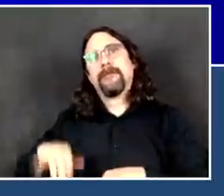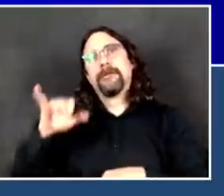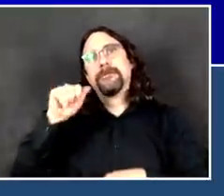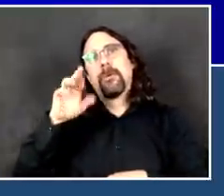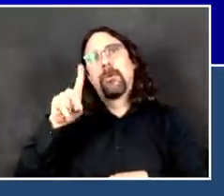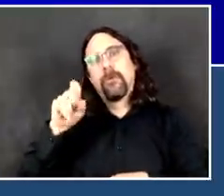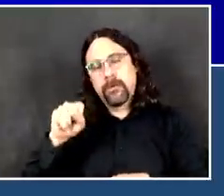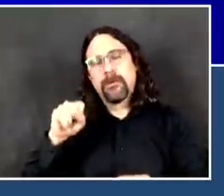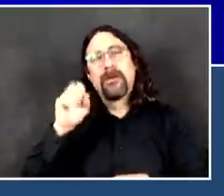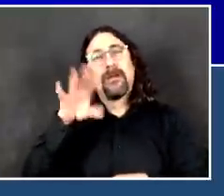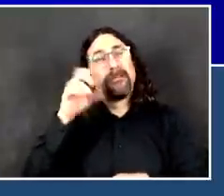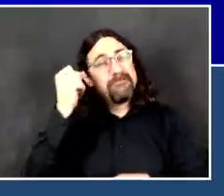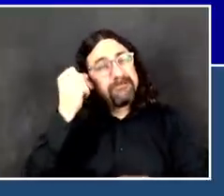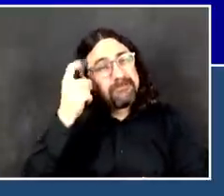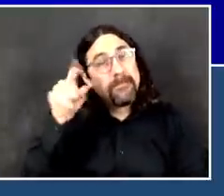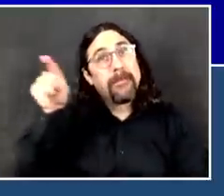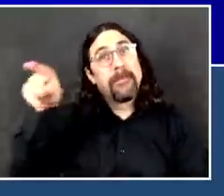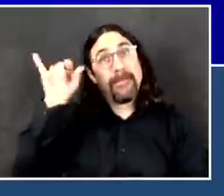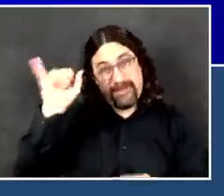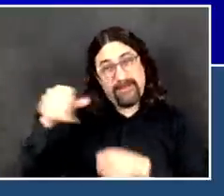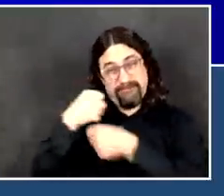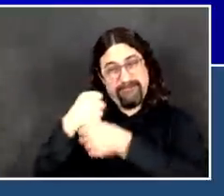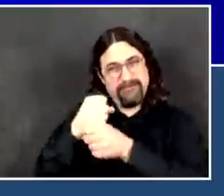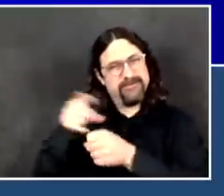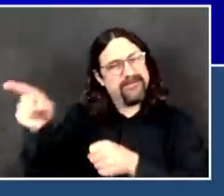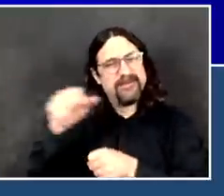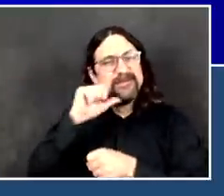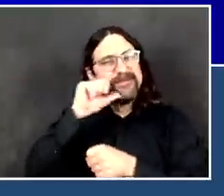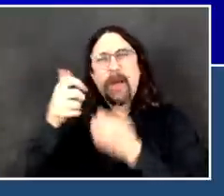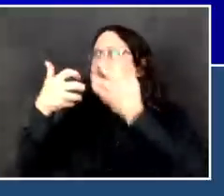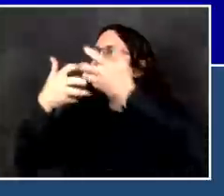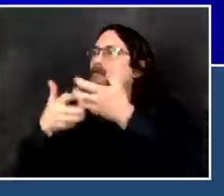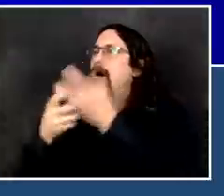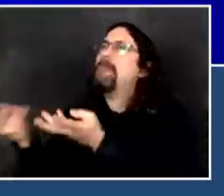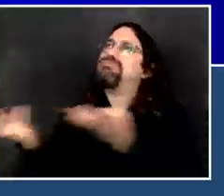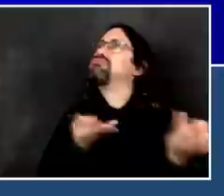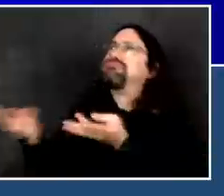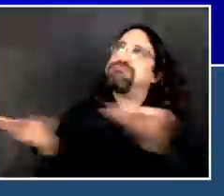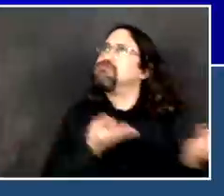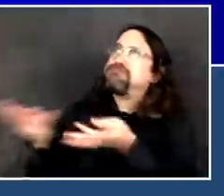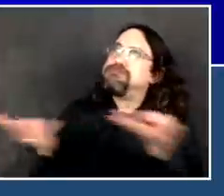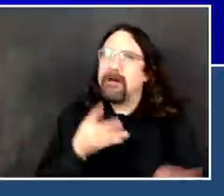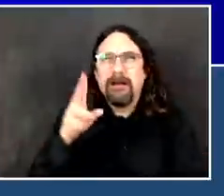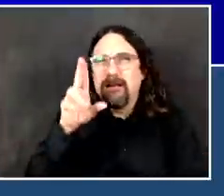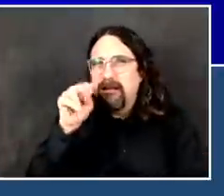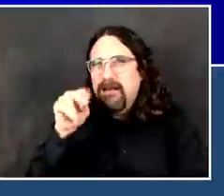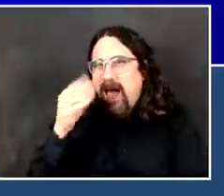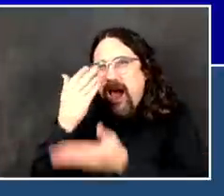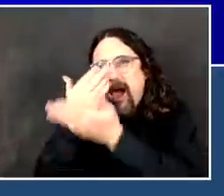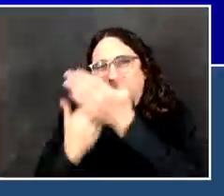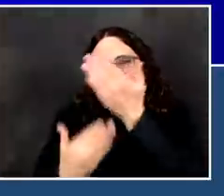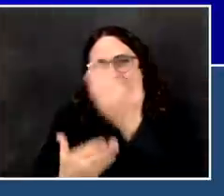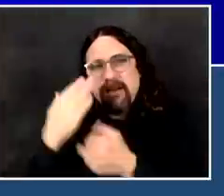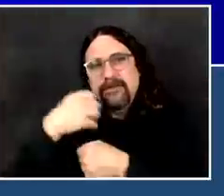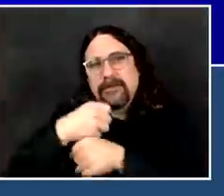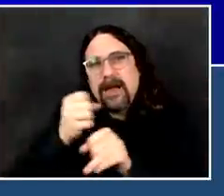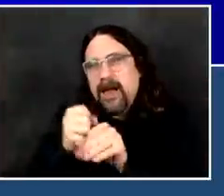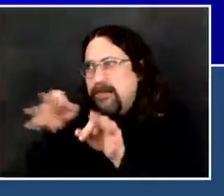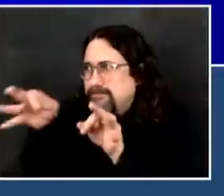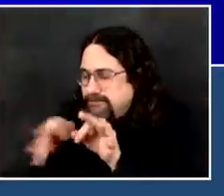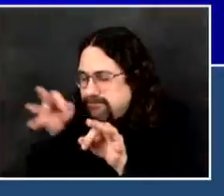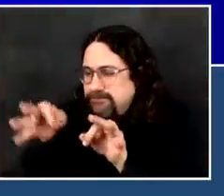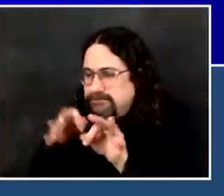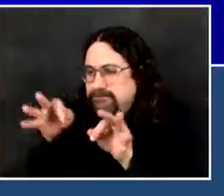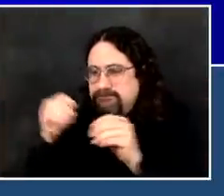four whole different kinds of products being produced in large quantities, protecting our healthcare workers, saving lives. This is